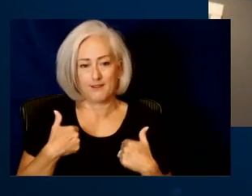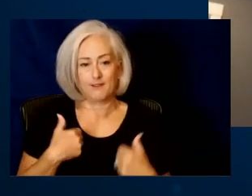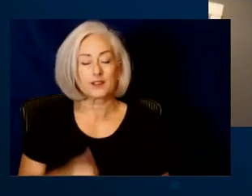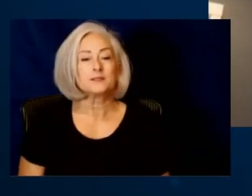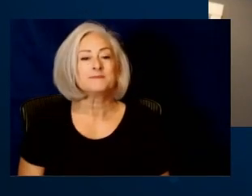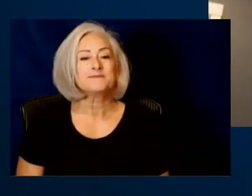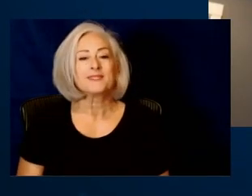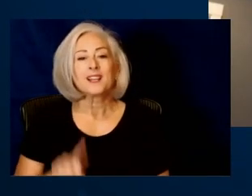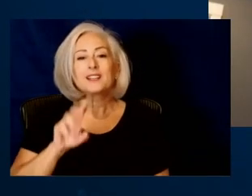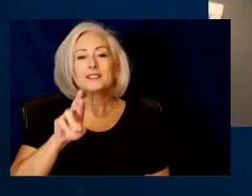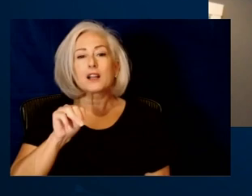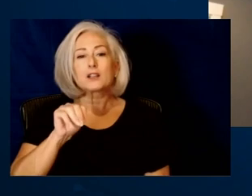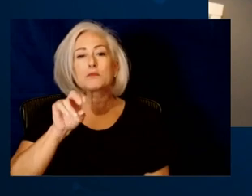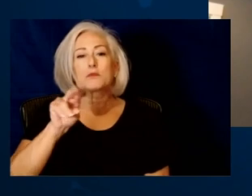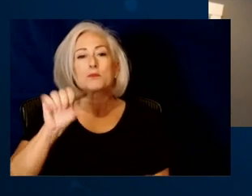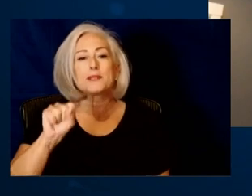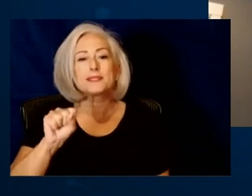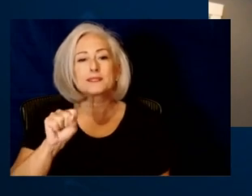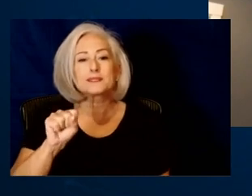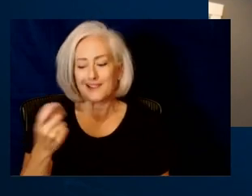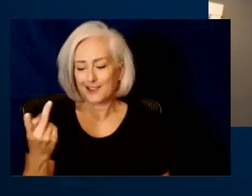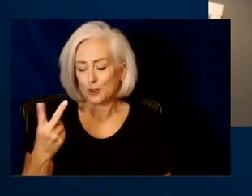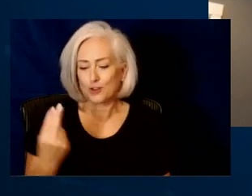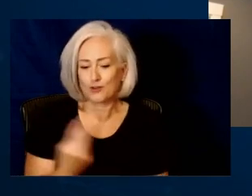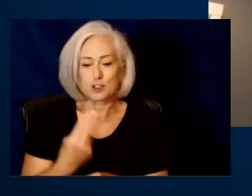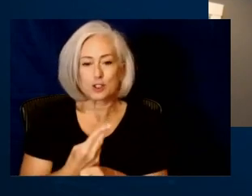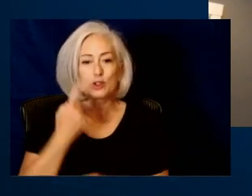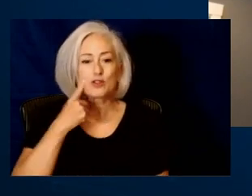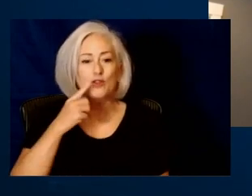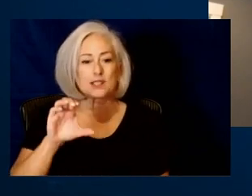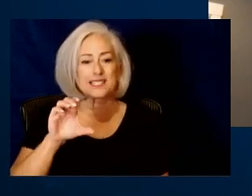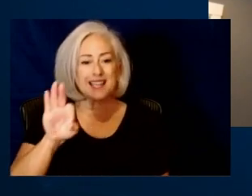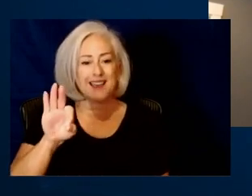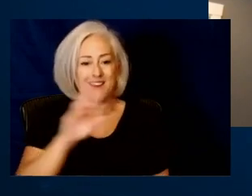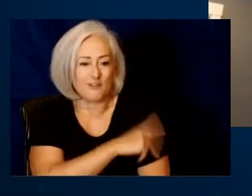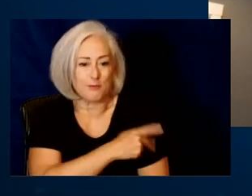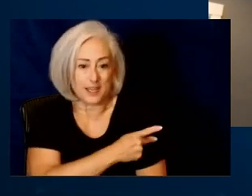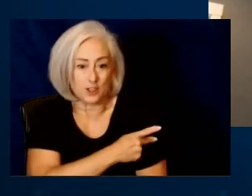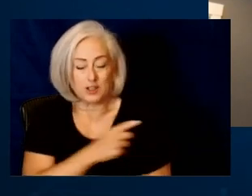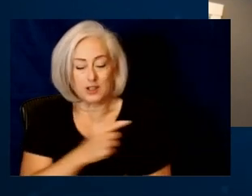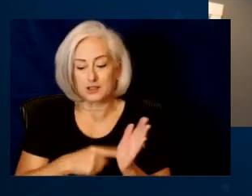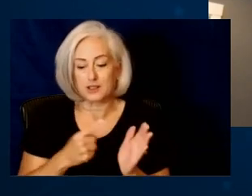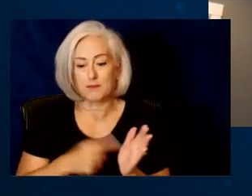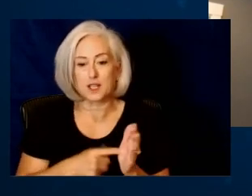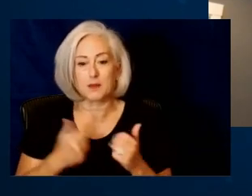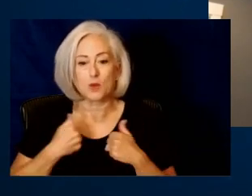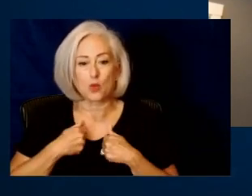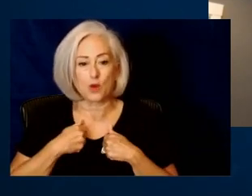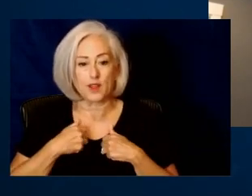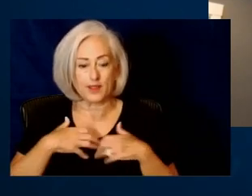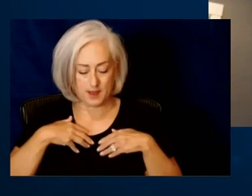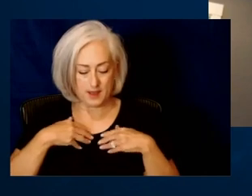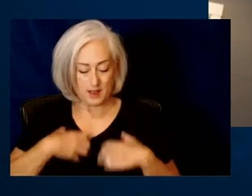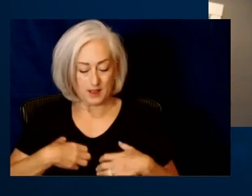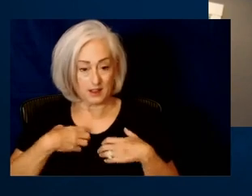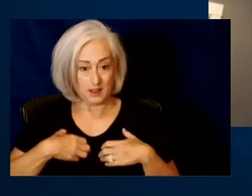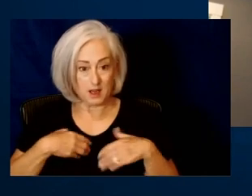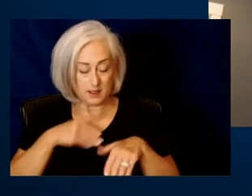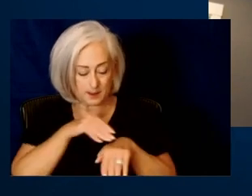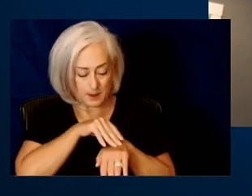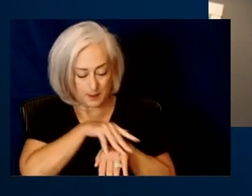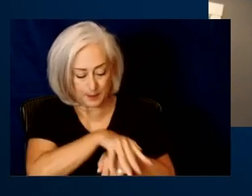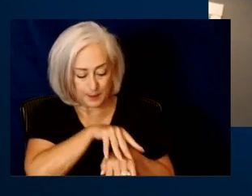Mermis, you and I use it in cystic fibrosis patients. Sometimes even with airway infections, you can tell patterns of infection. Talk to us a little bit about